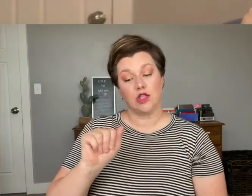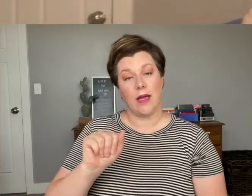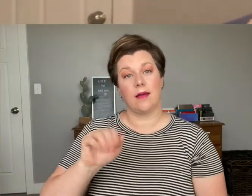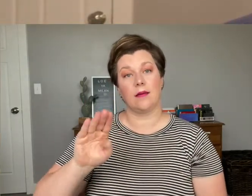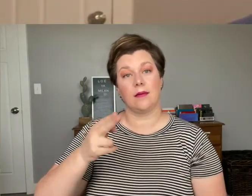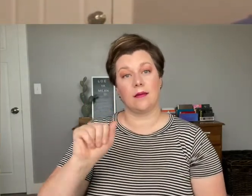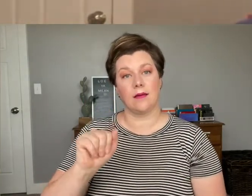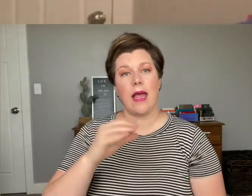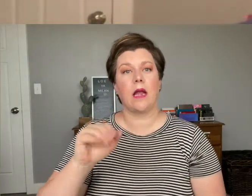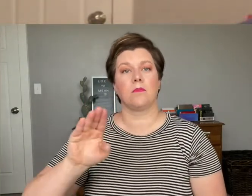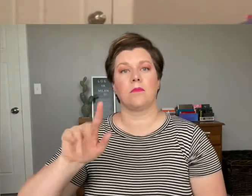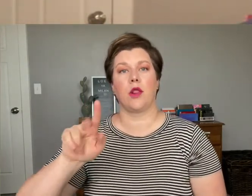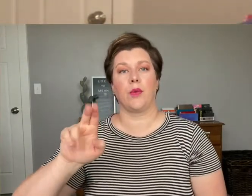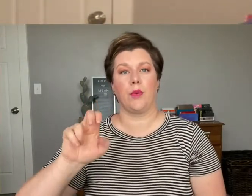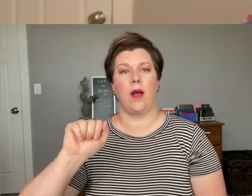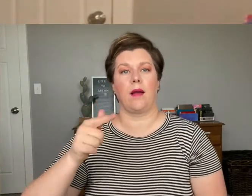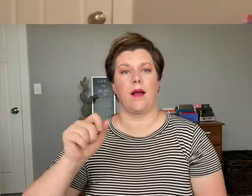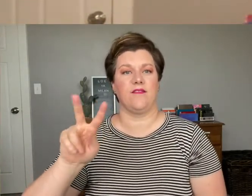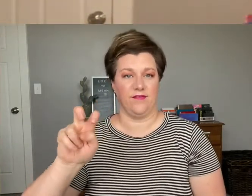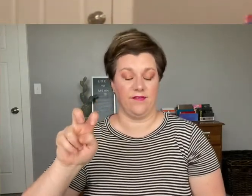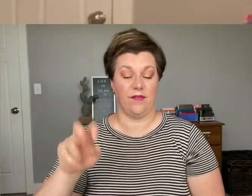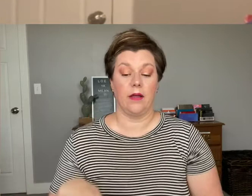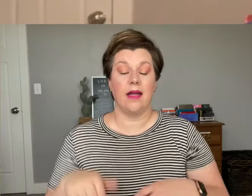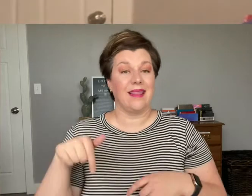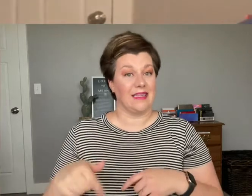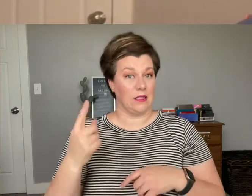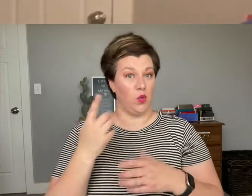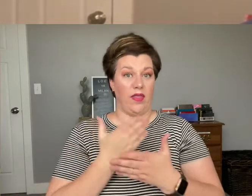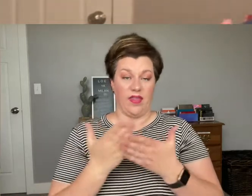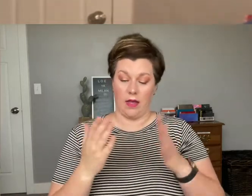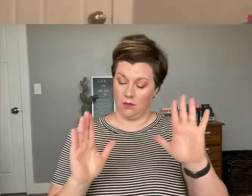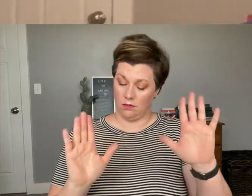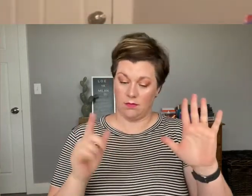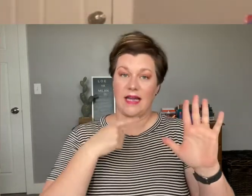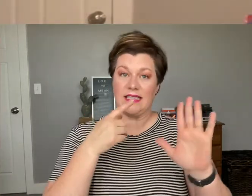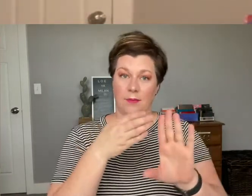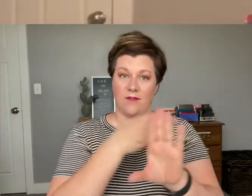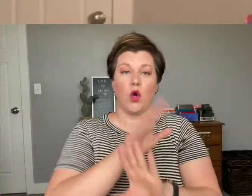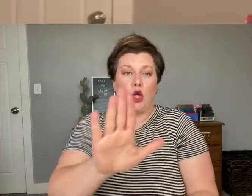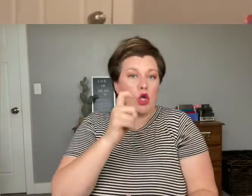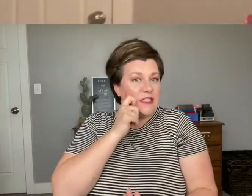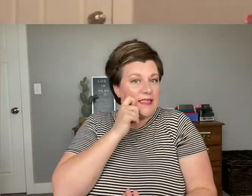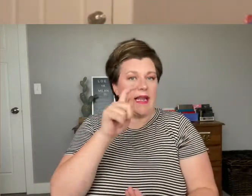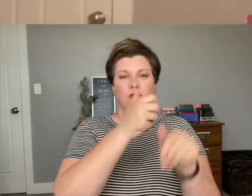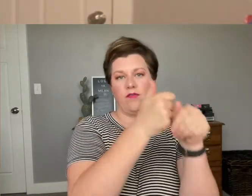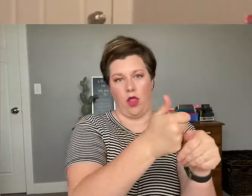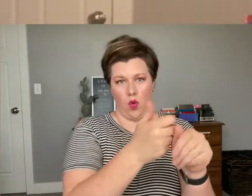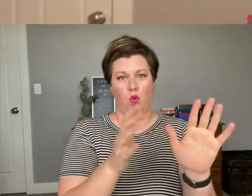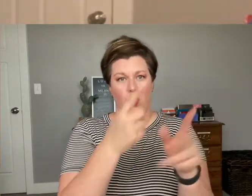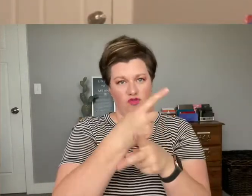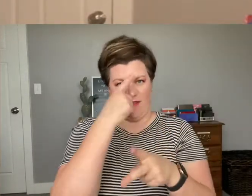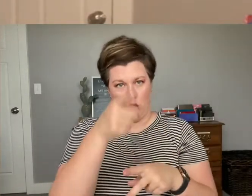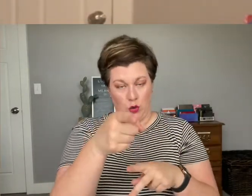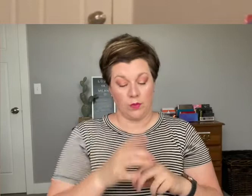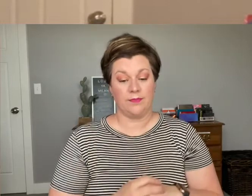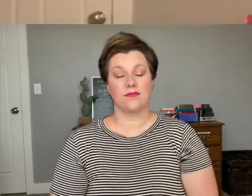and blue agave. And this is one of those things where, like I said, you have to do what your skin, what feels right